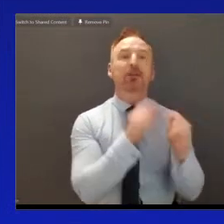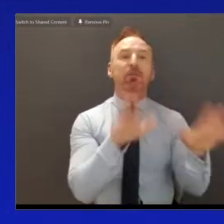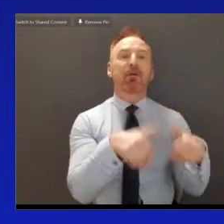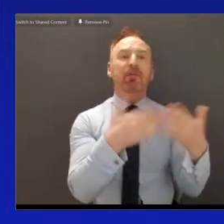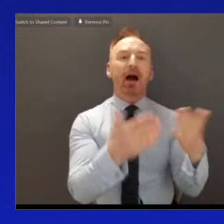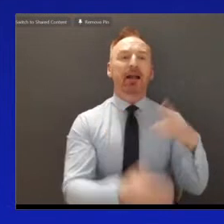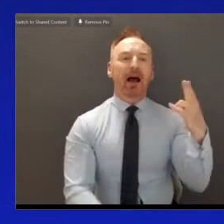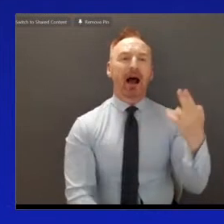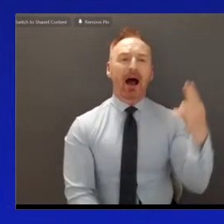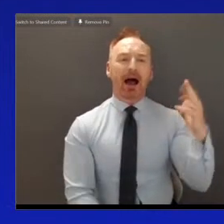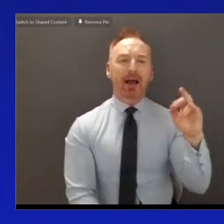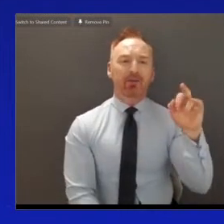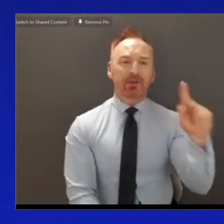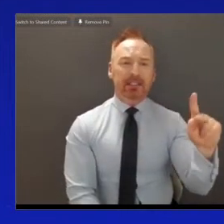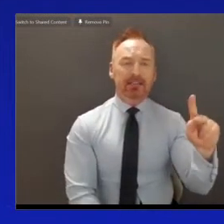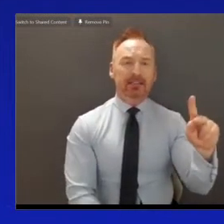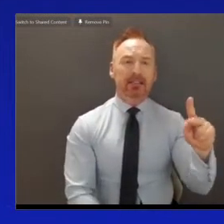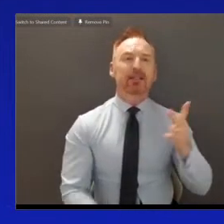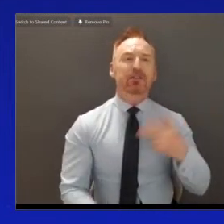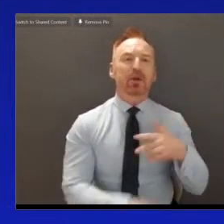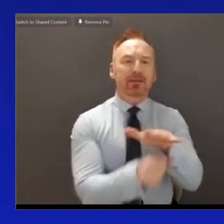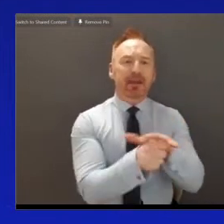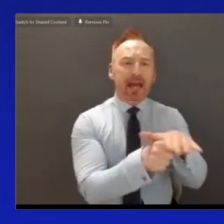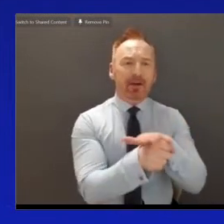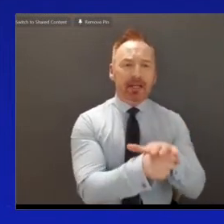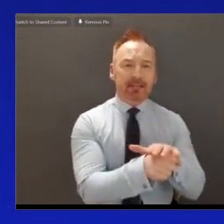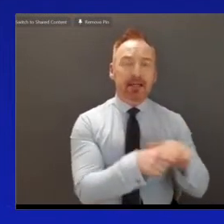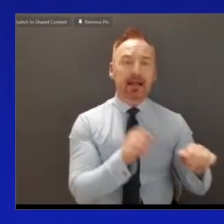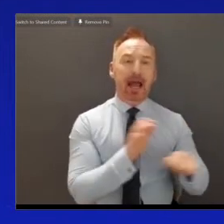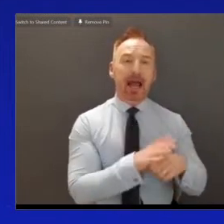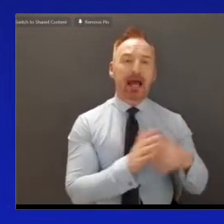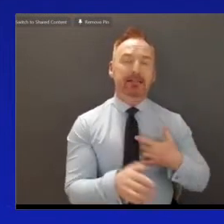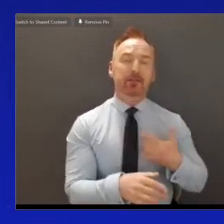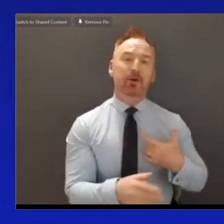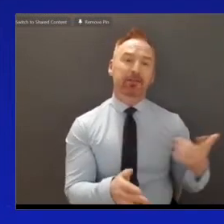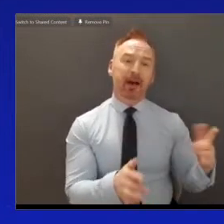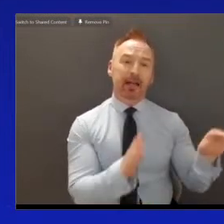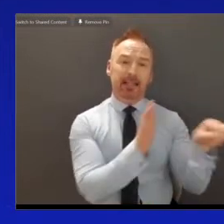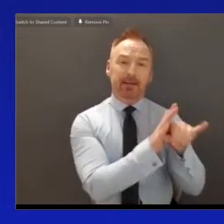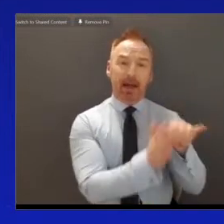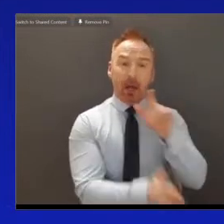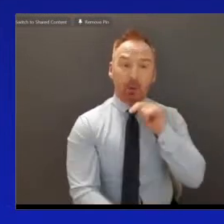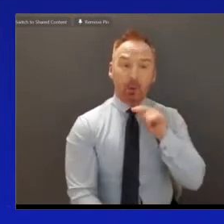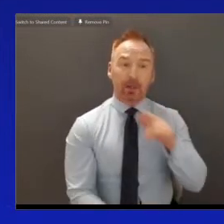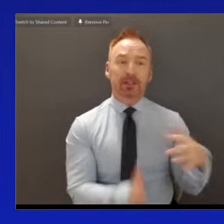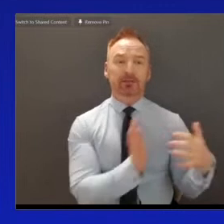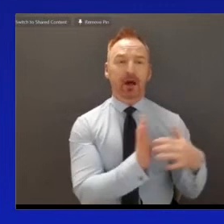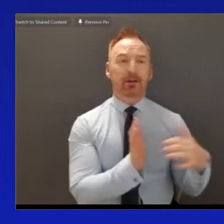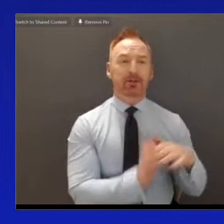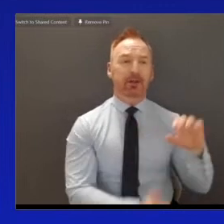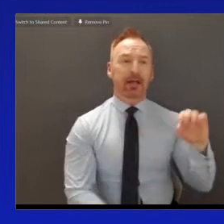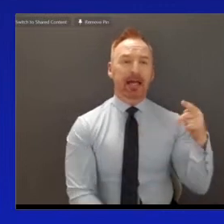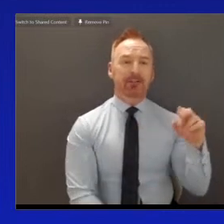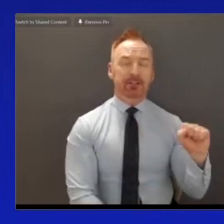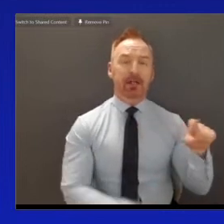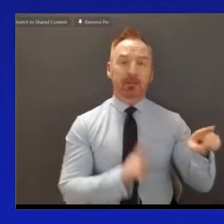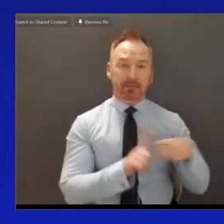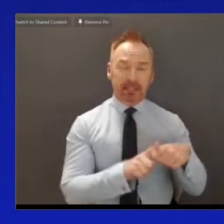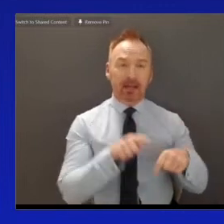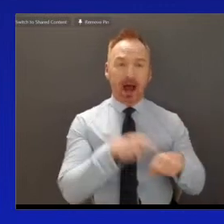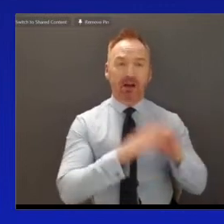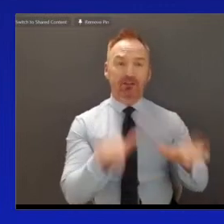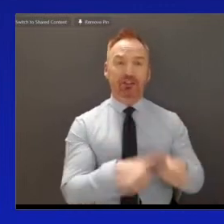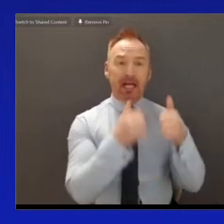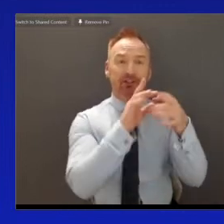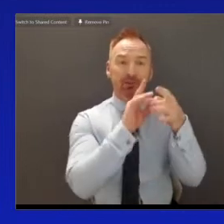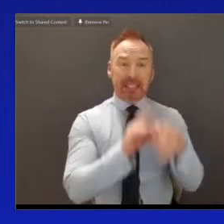neighborhoods as identified by Dr. Etches and her team, and our important rural communities and the geographic challenges that we have to assure